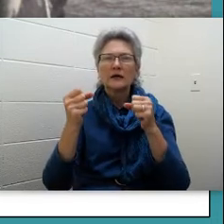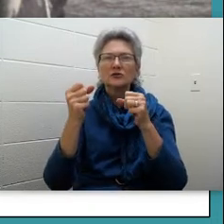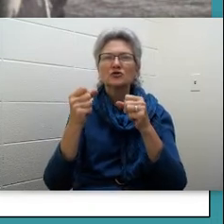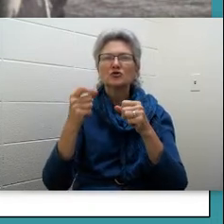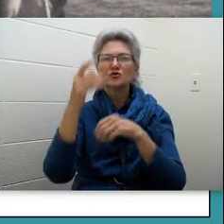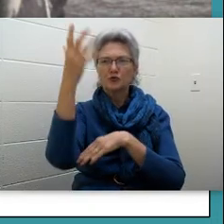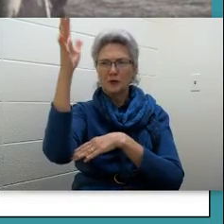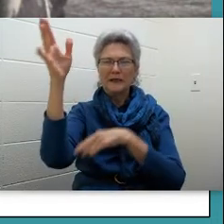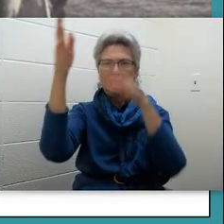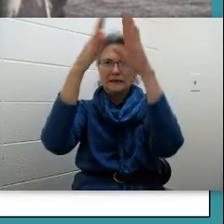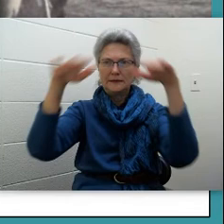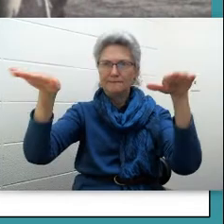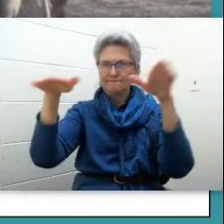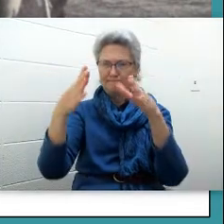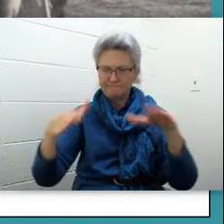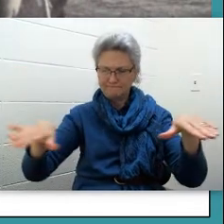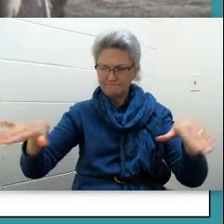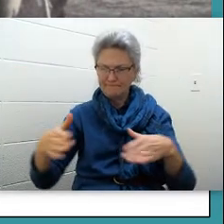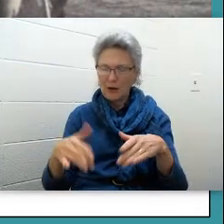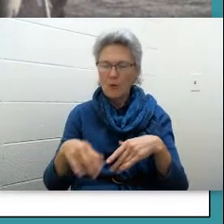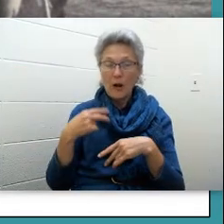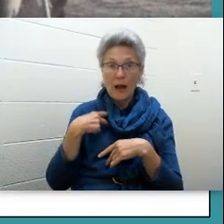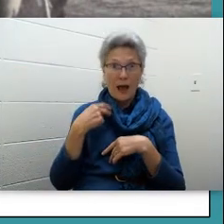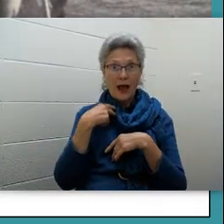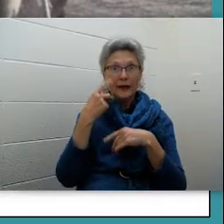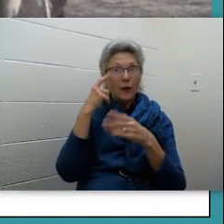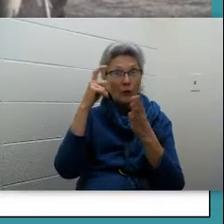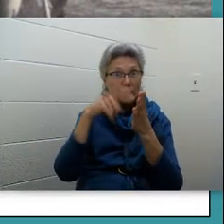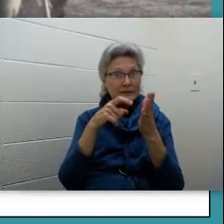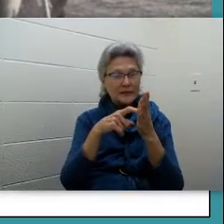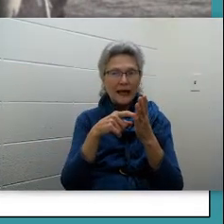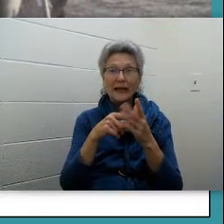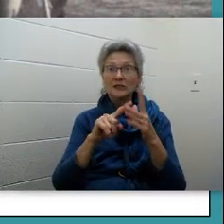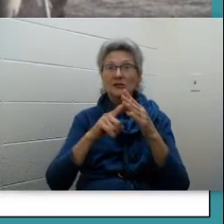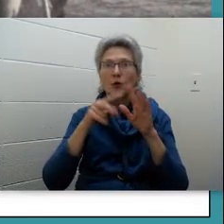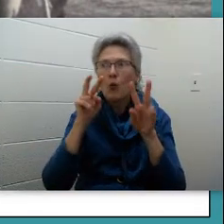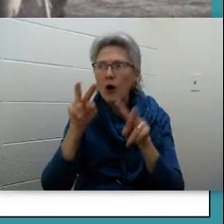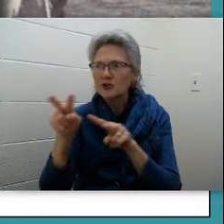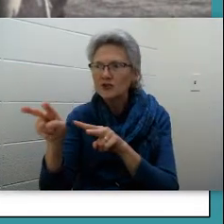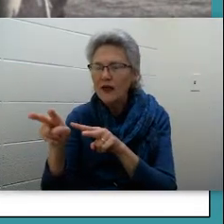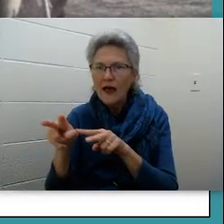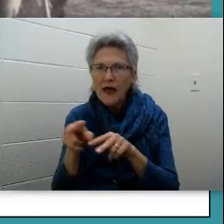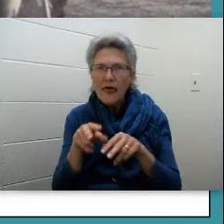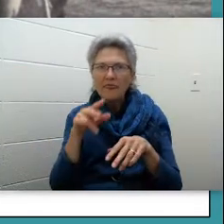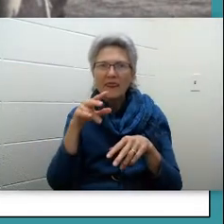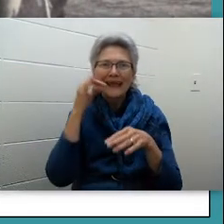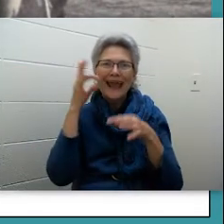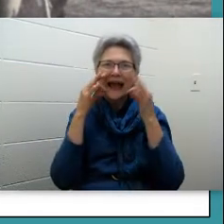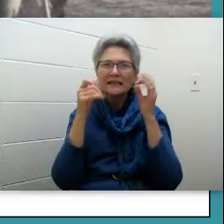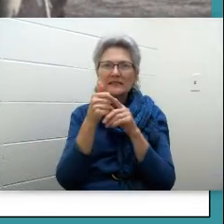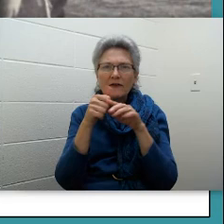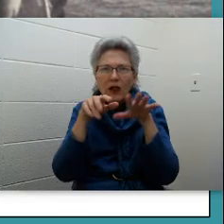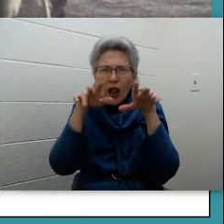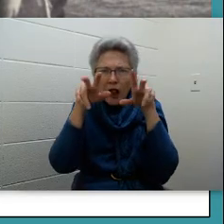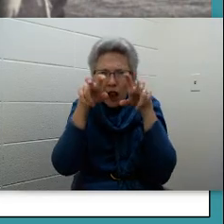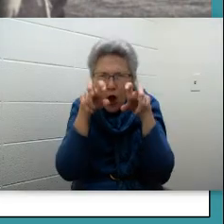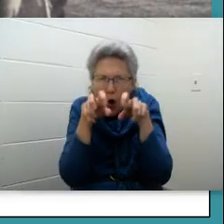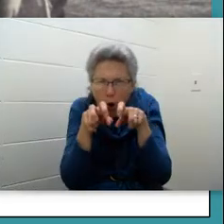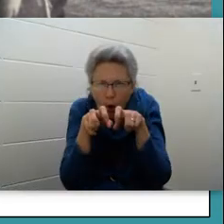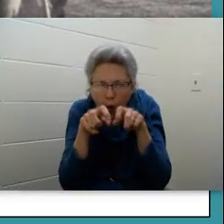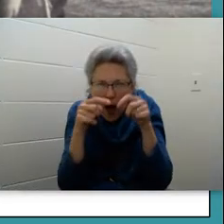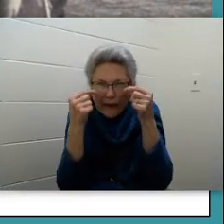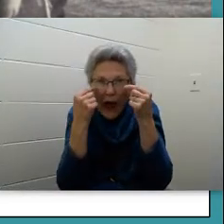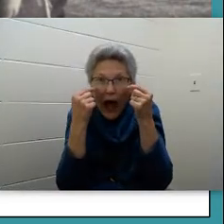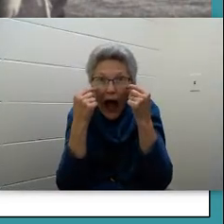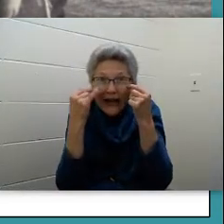spectator of the little drama. There sat the cat, crouched low on the grass, her big yellow eyes fixed